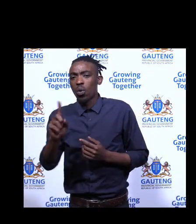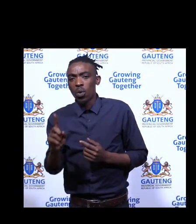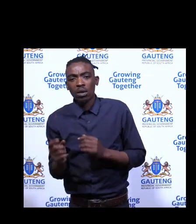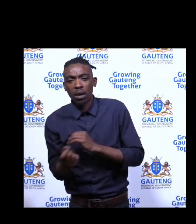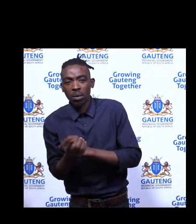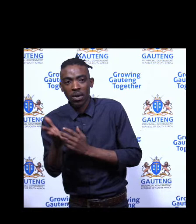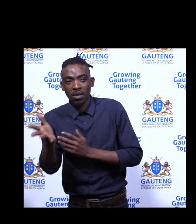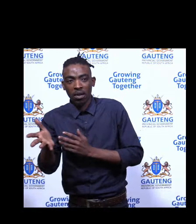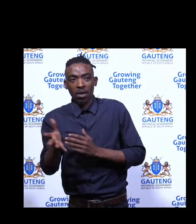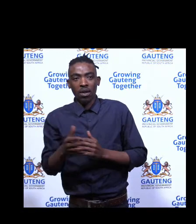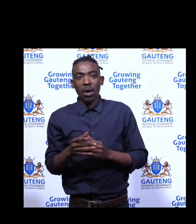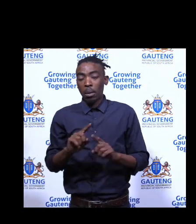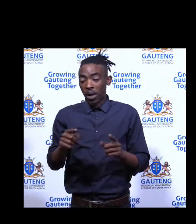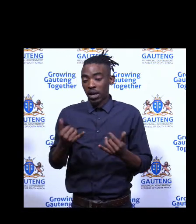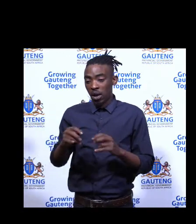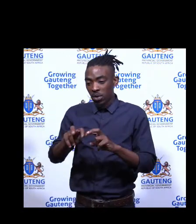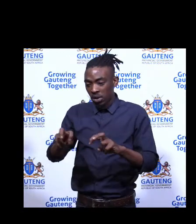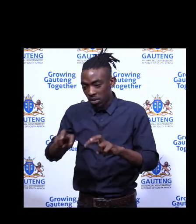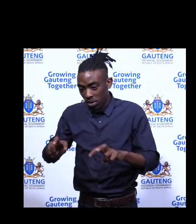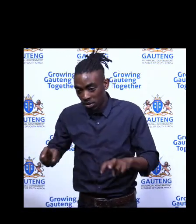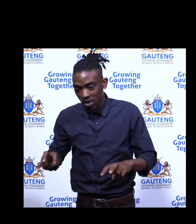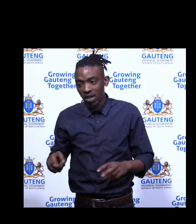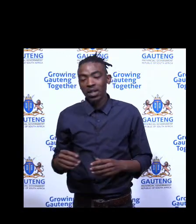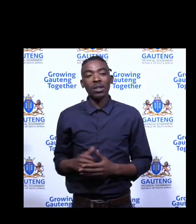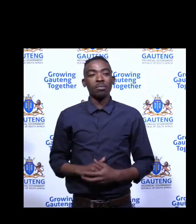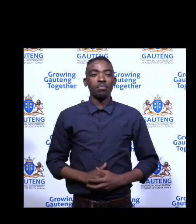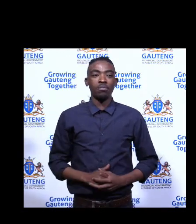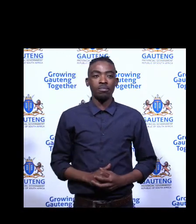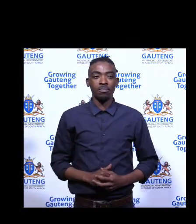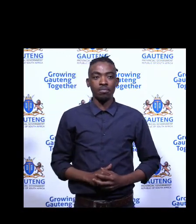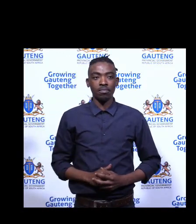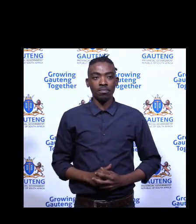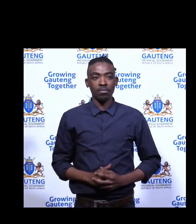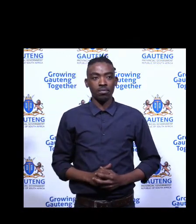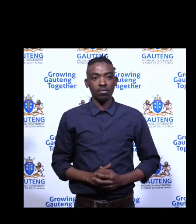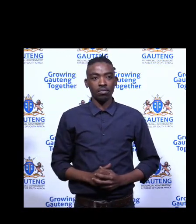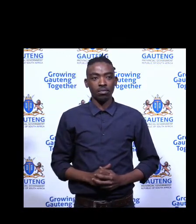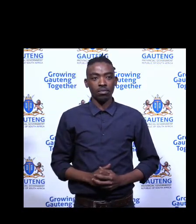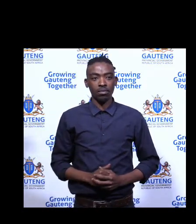surge are there, and that's what we have to be very careful about.